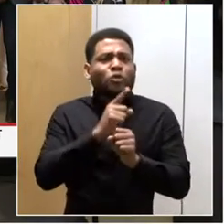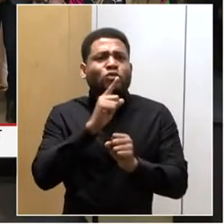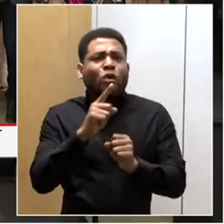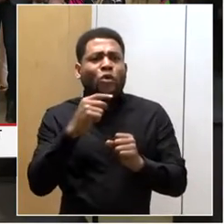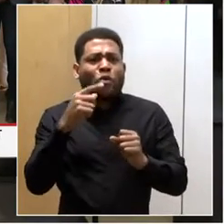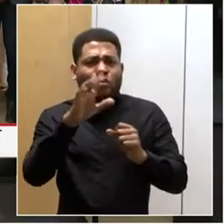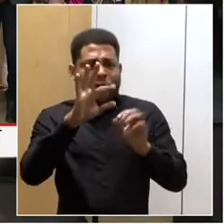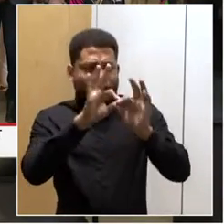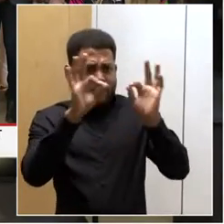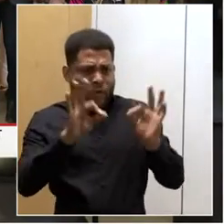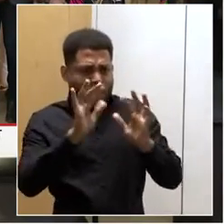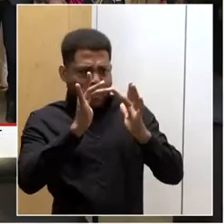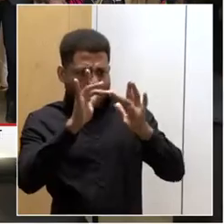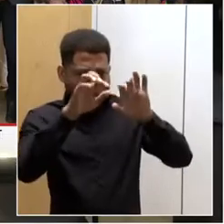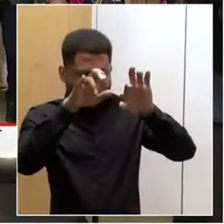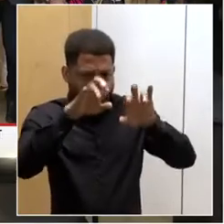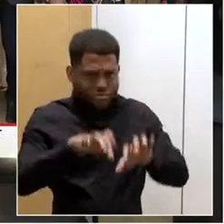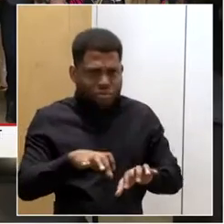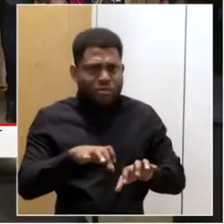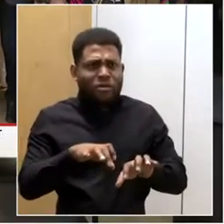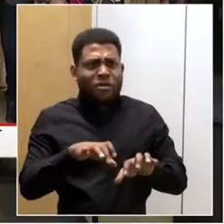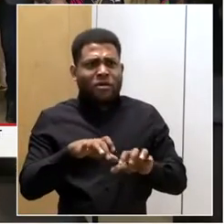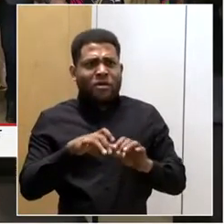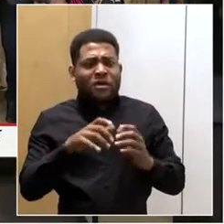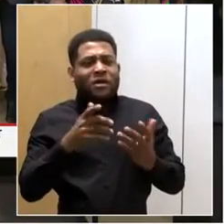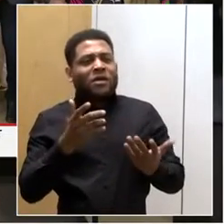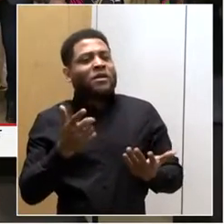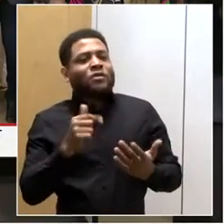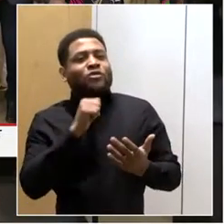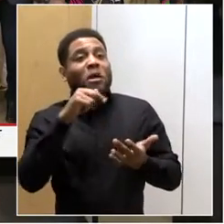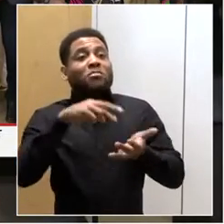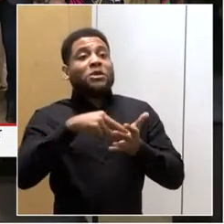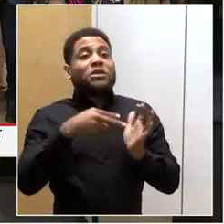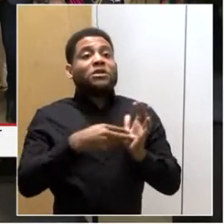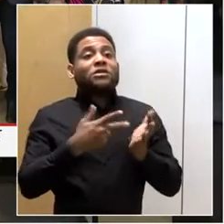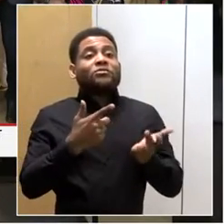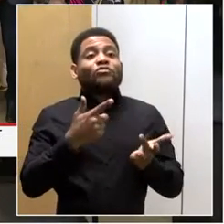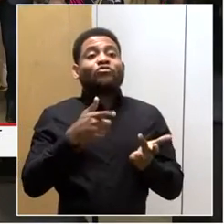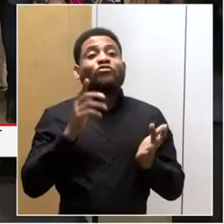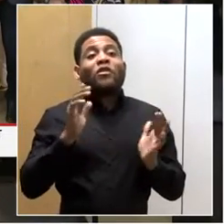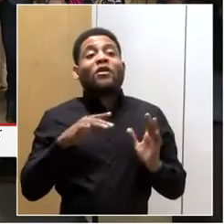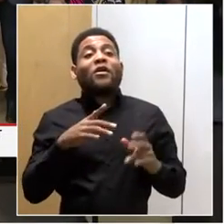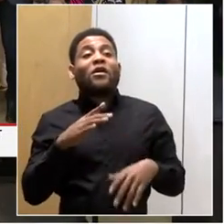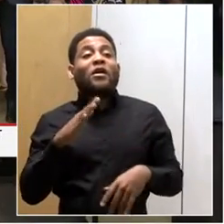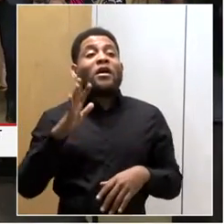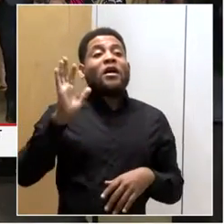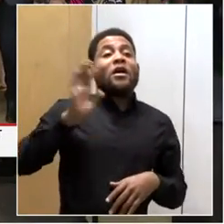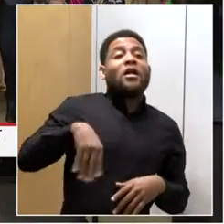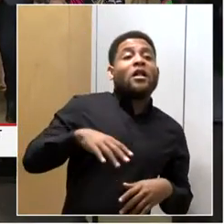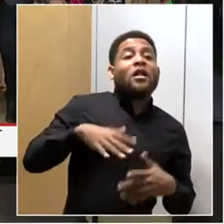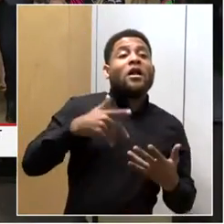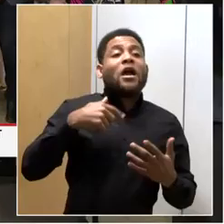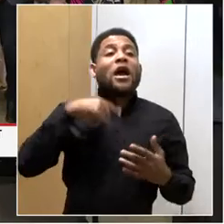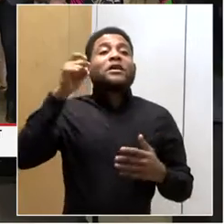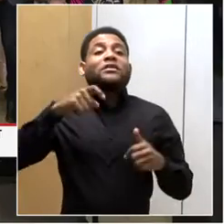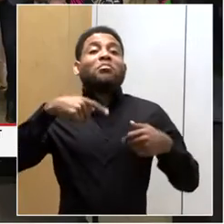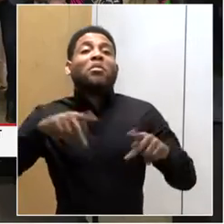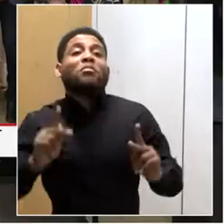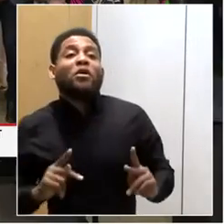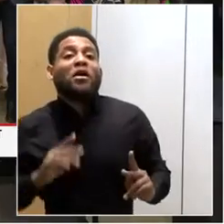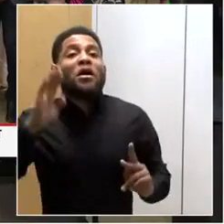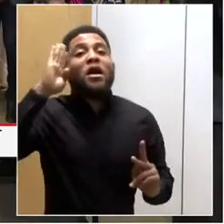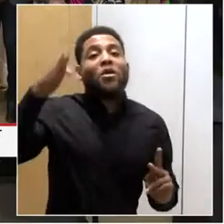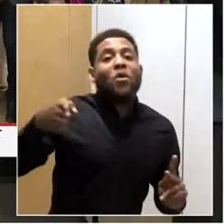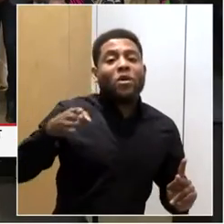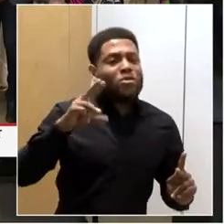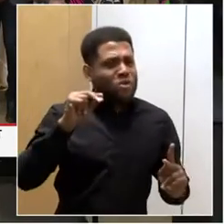days doesn't mean you walk in the door and say, hey, Brian, I need my permit. That's not when the 15